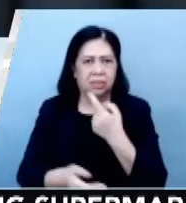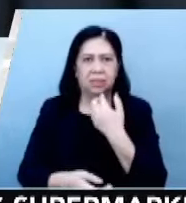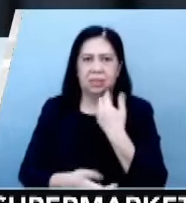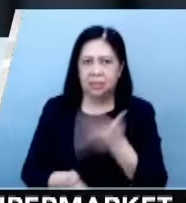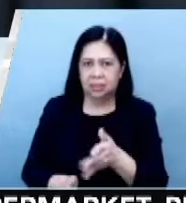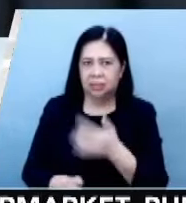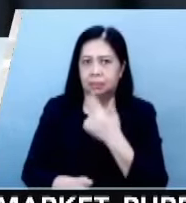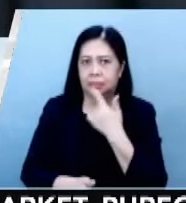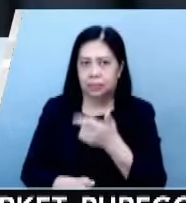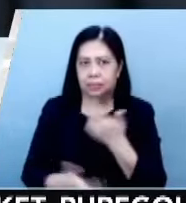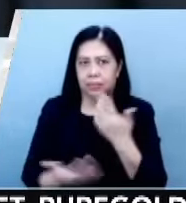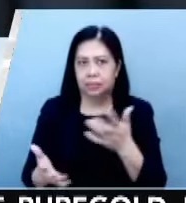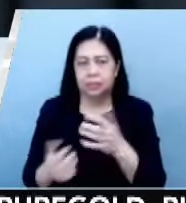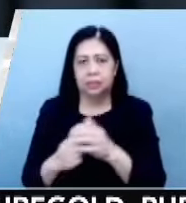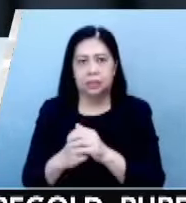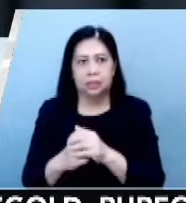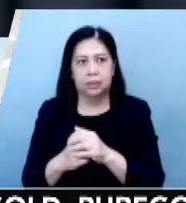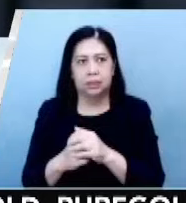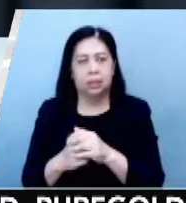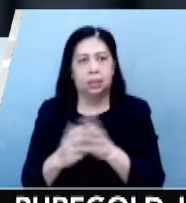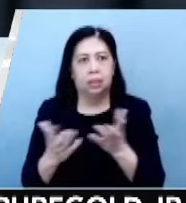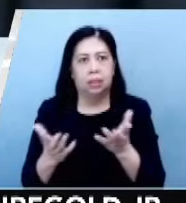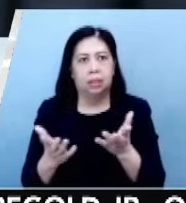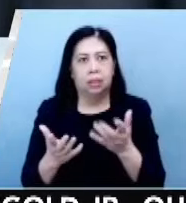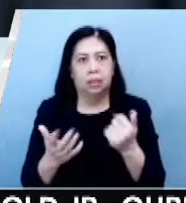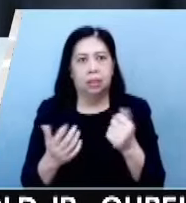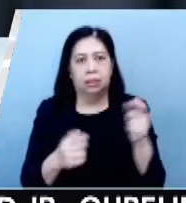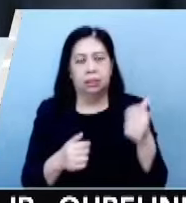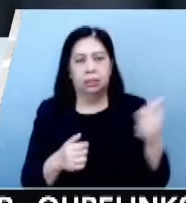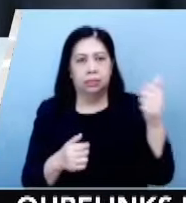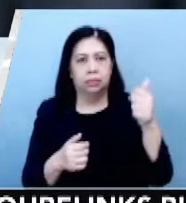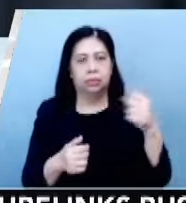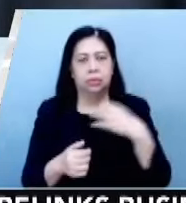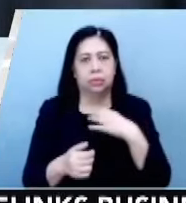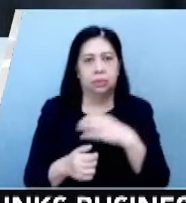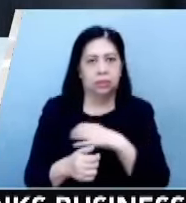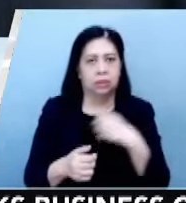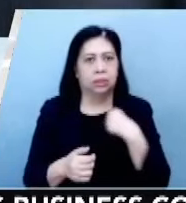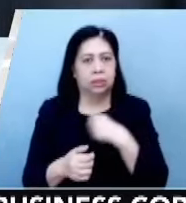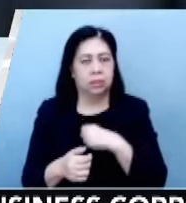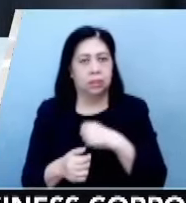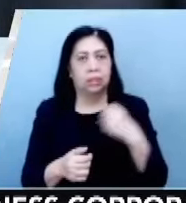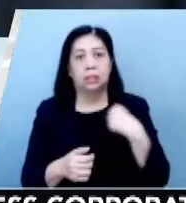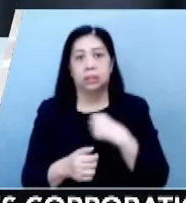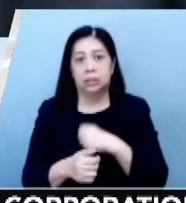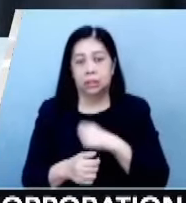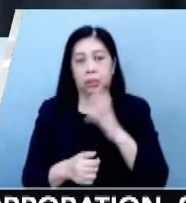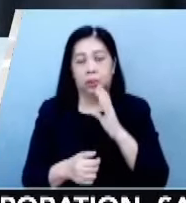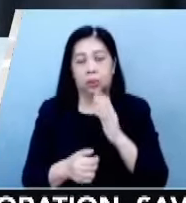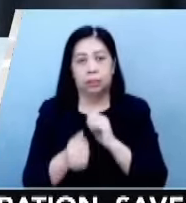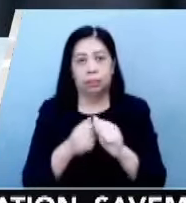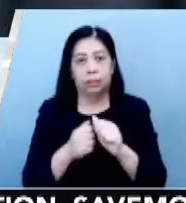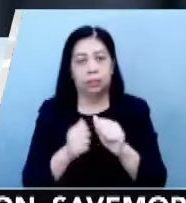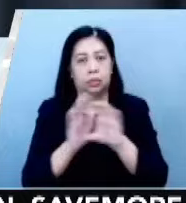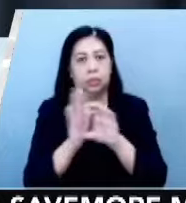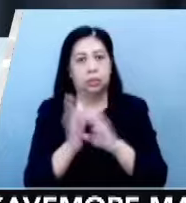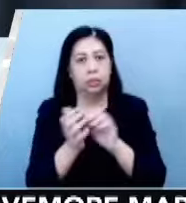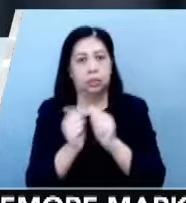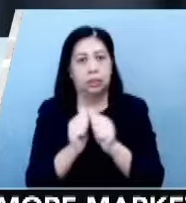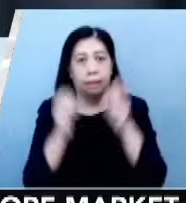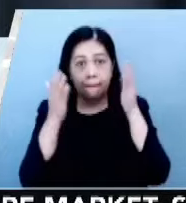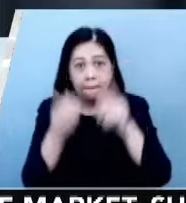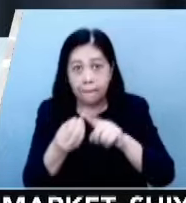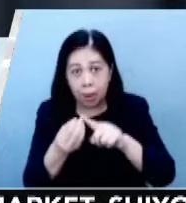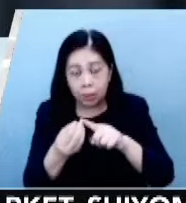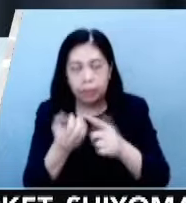There was already an agreement between the leadership of both houses. The Senate will pass again the constitutional amendments on economic provisions and it will